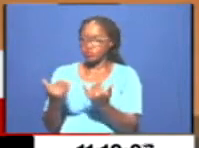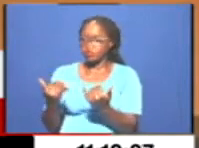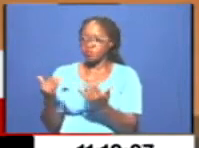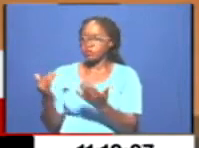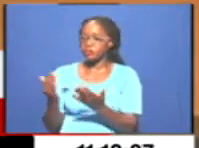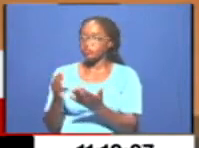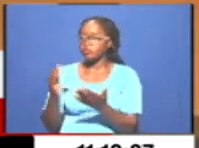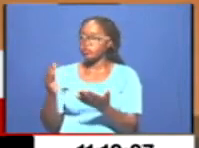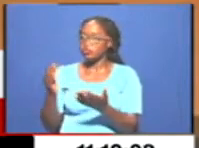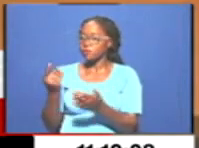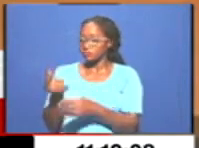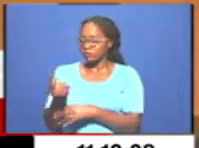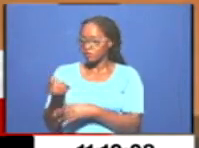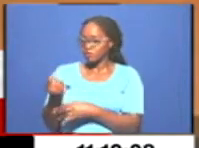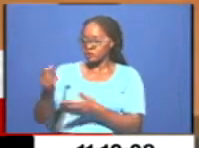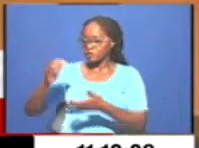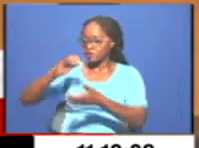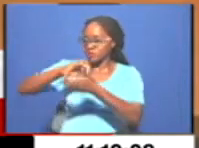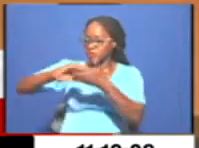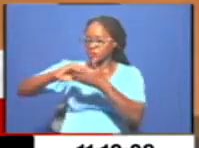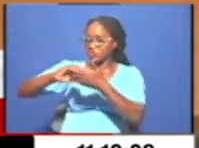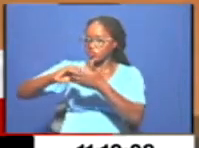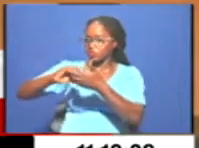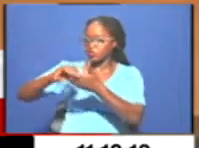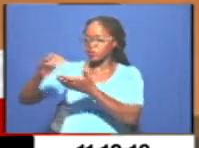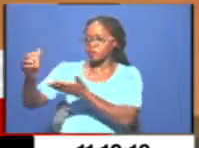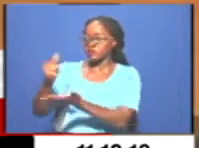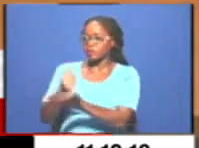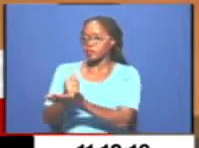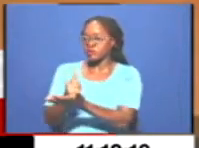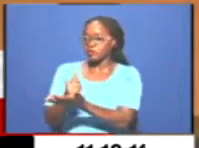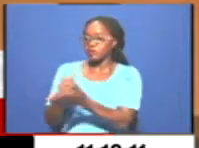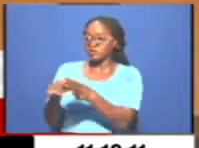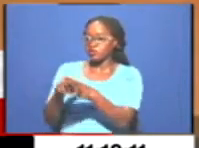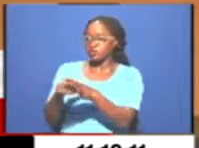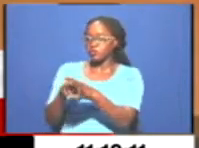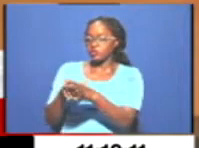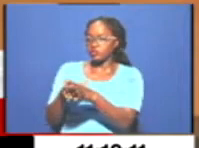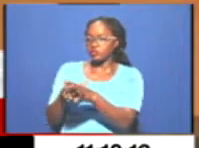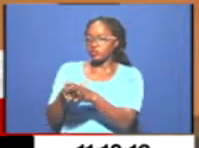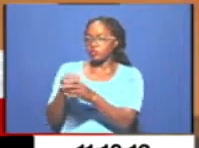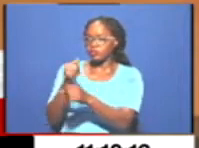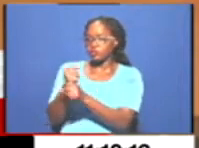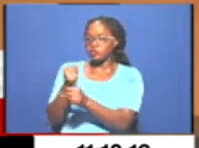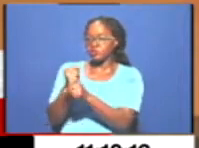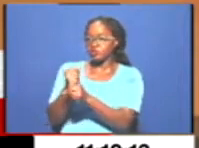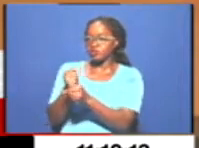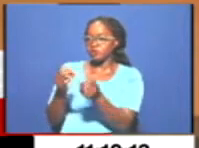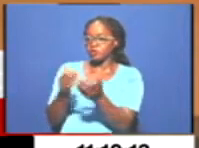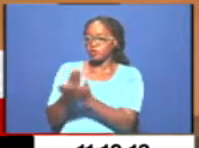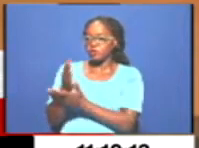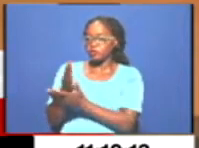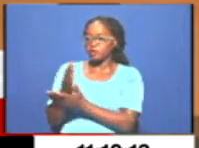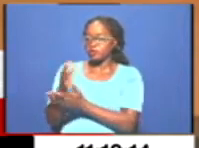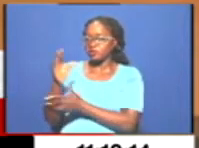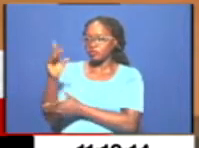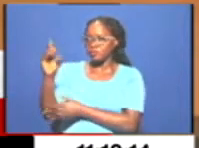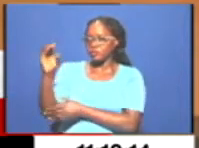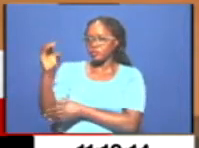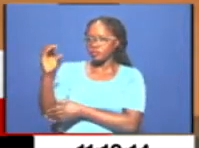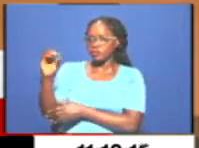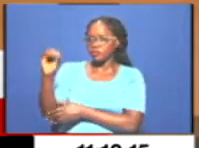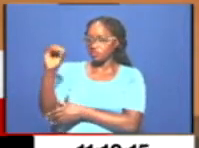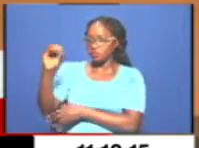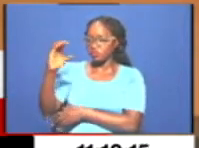federations are able to afford to employ some members of the staff. Again, through the NOCK Institute, we'll be able to